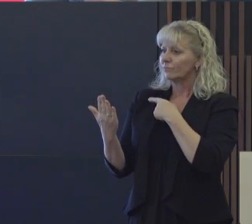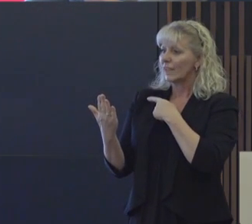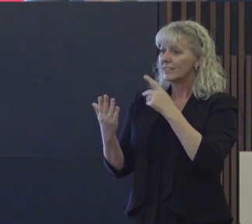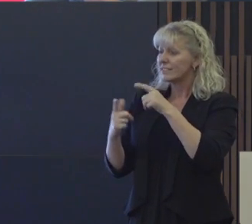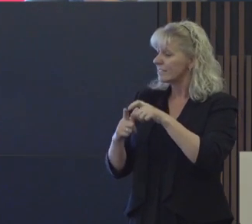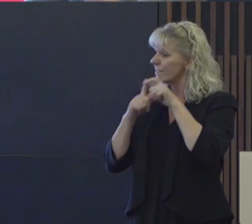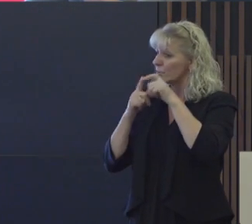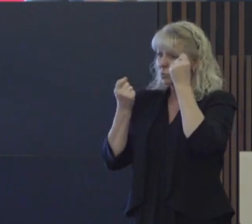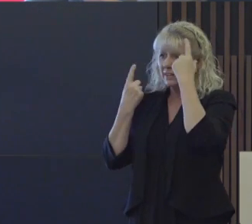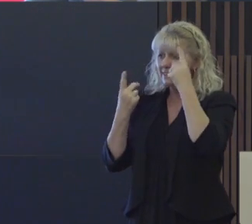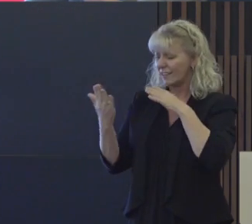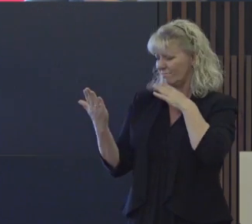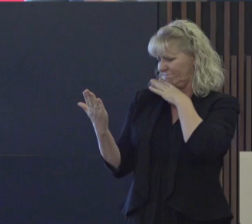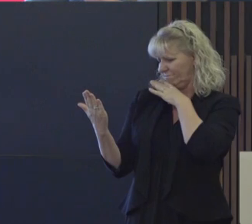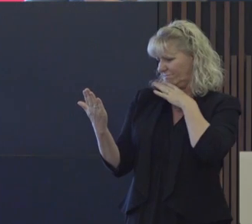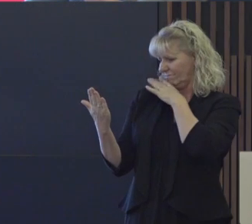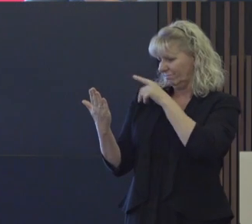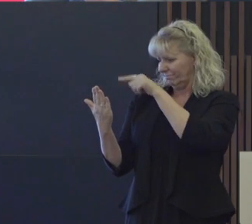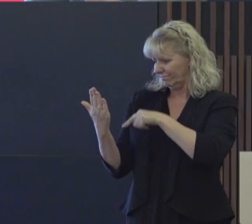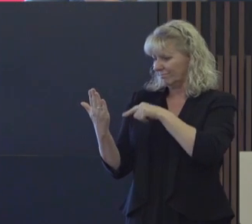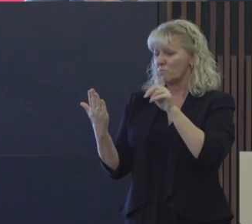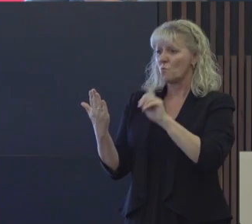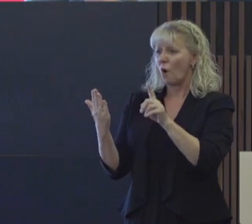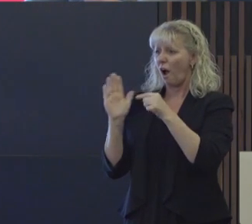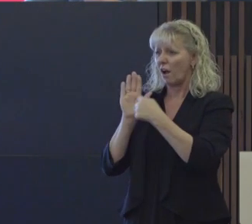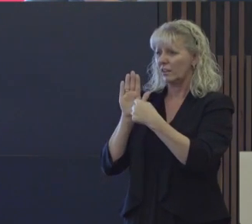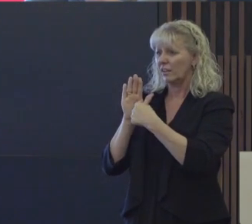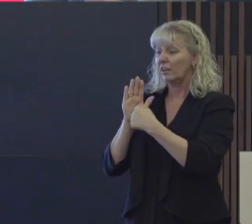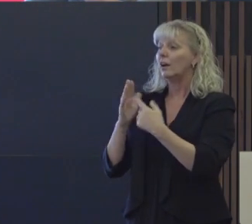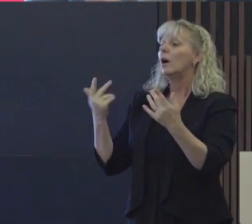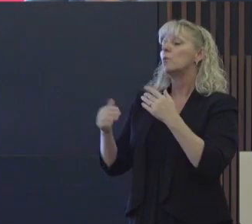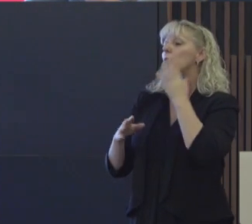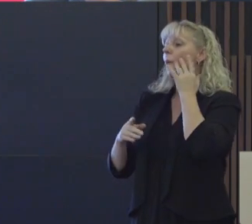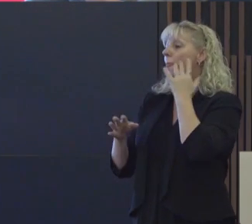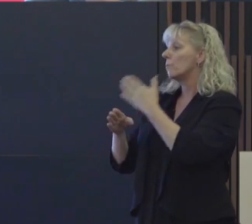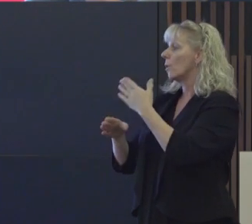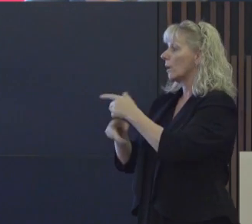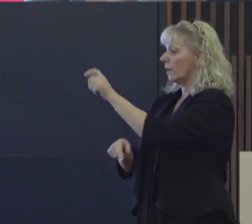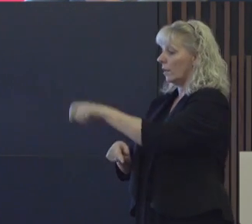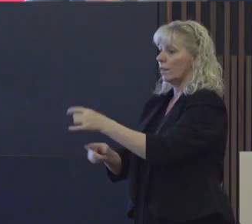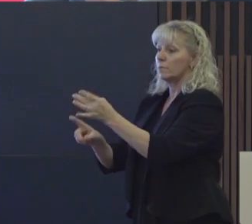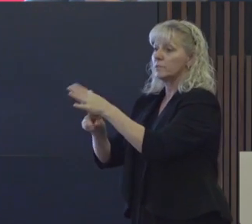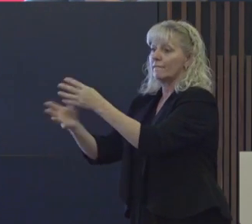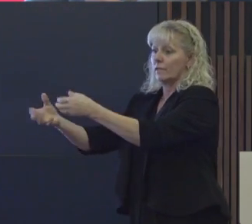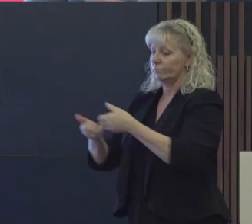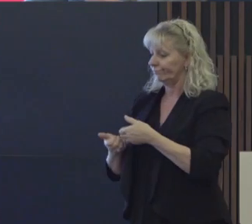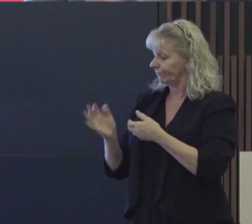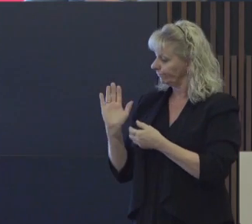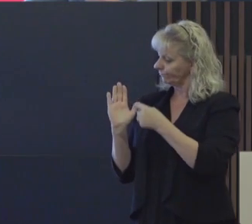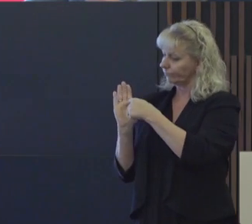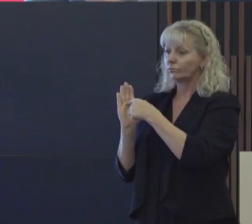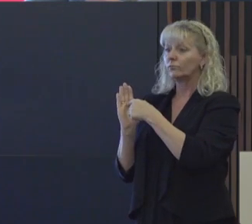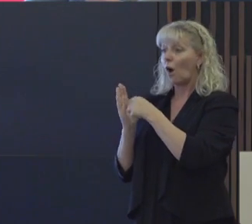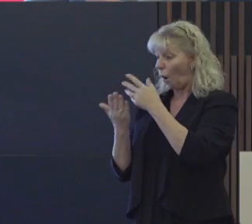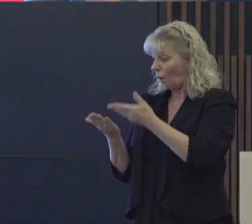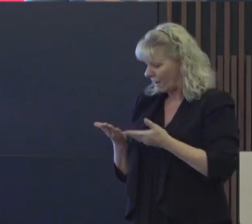so difficult to understand. And when the workers get the offer, it's pages thick because what